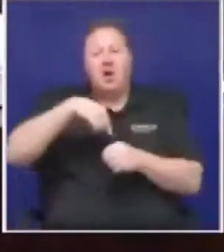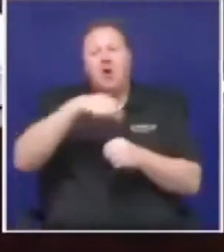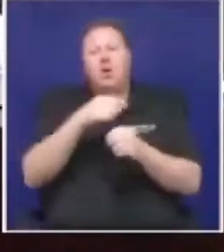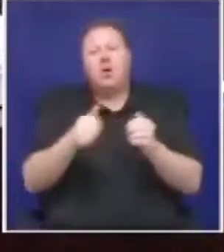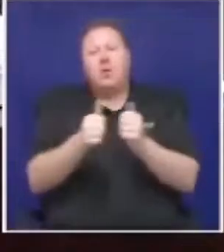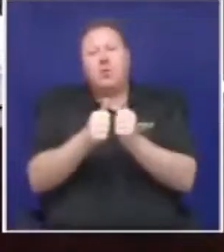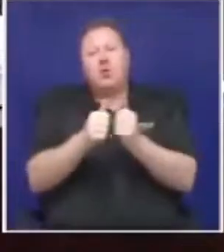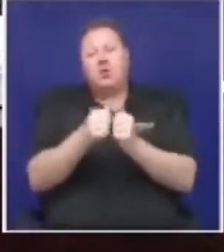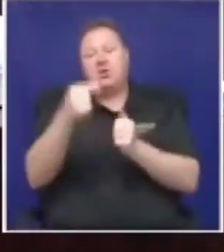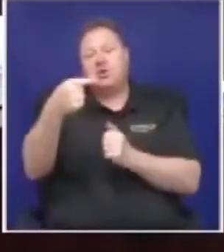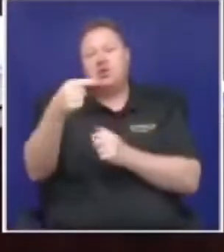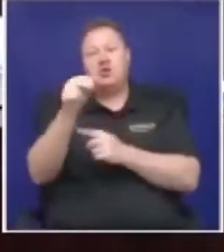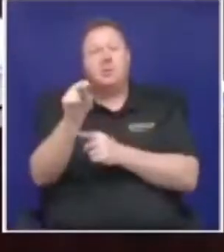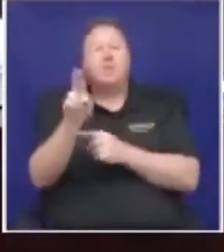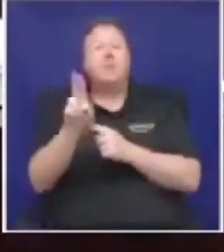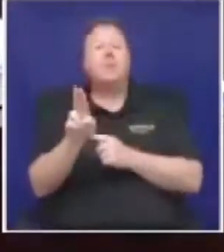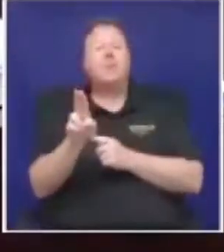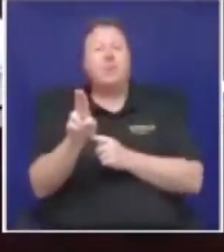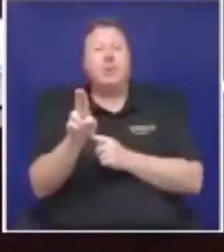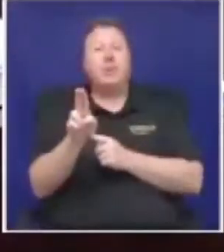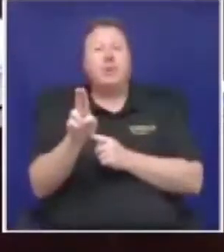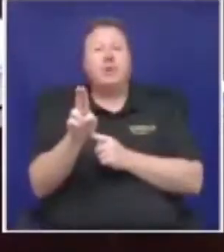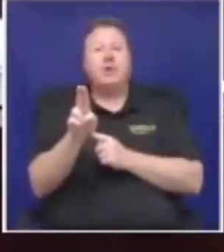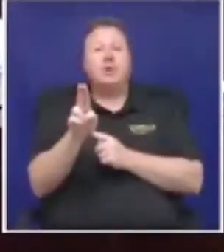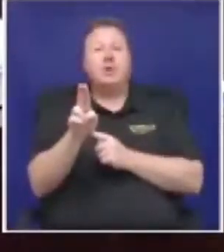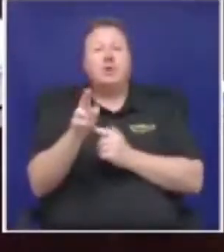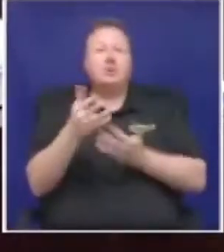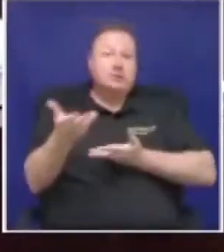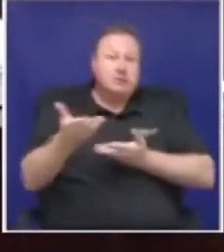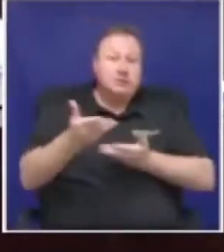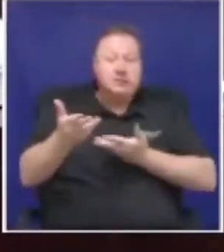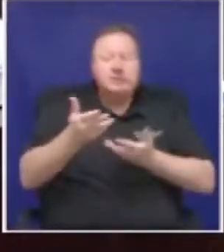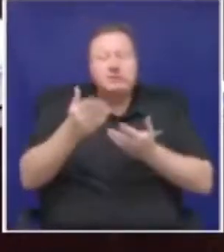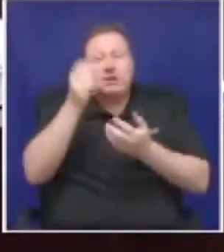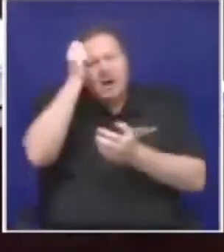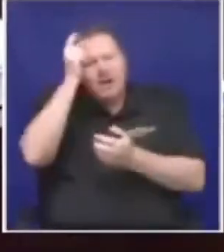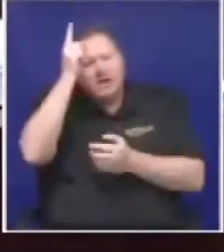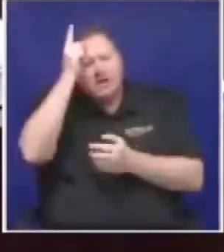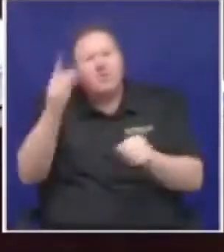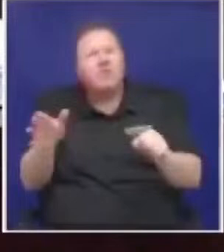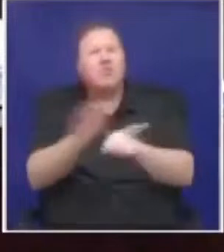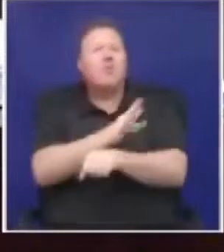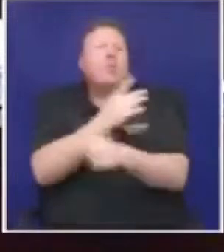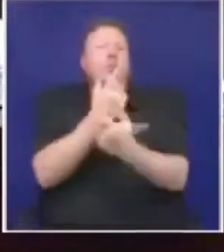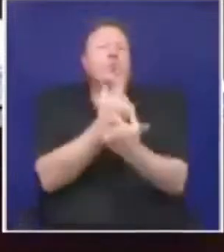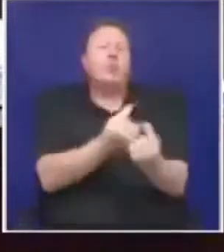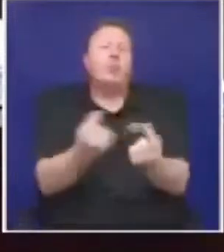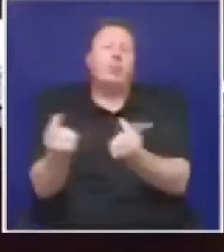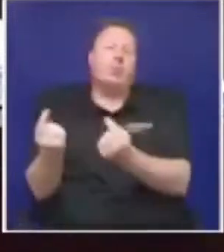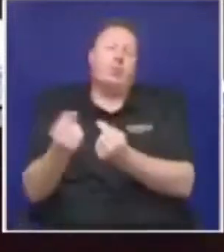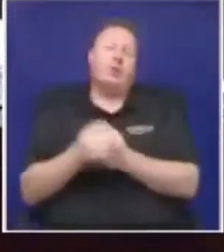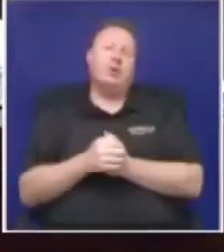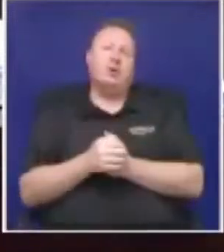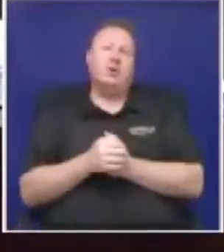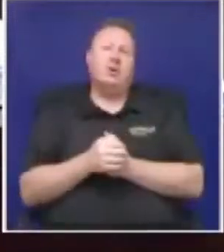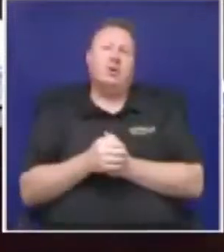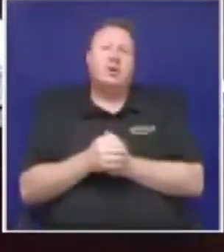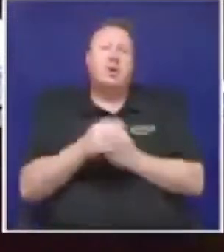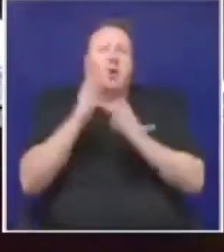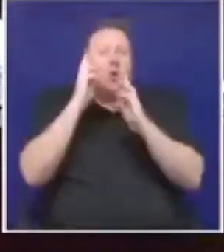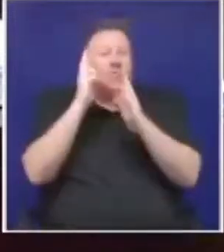the GNU to understand what we are doing here. Hopefully, we will convince